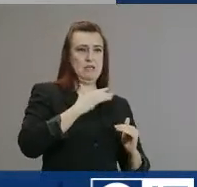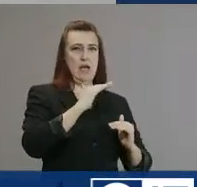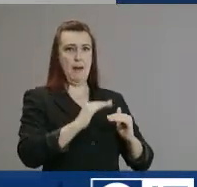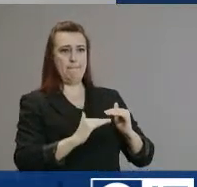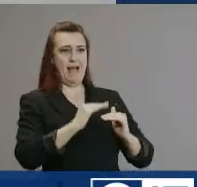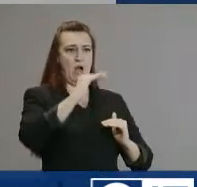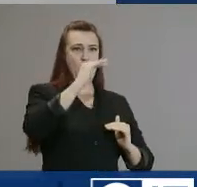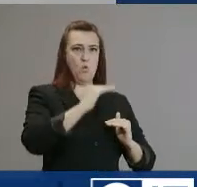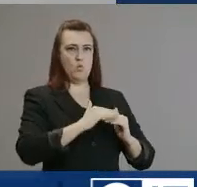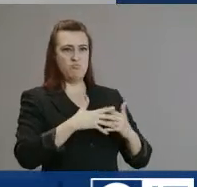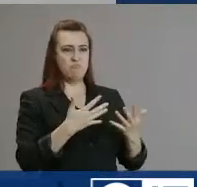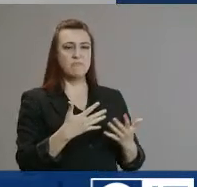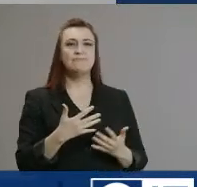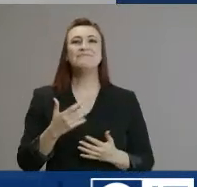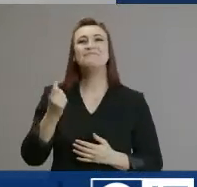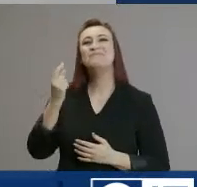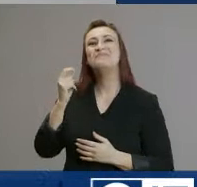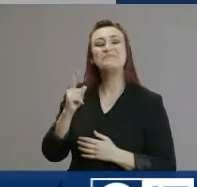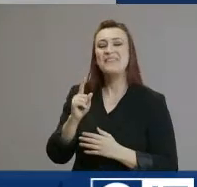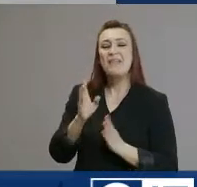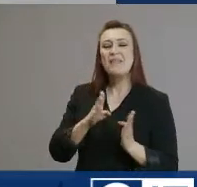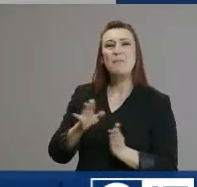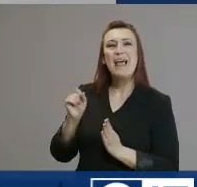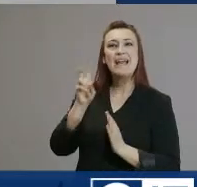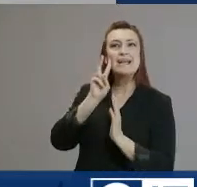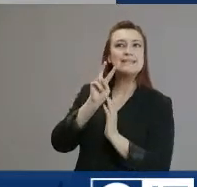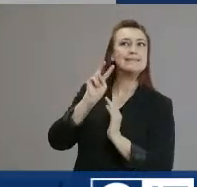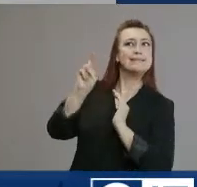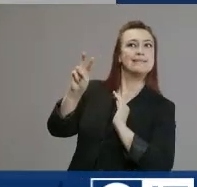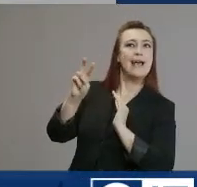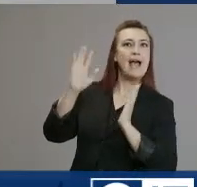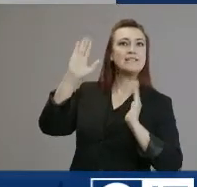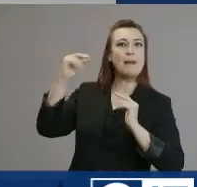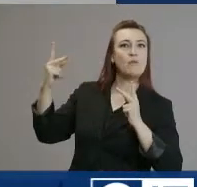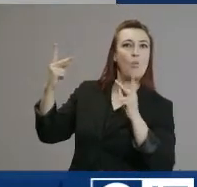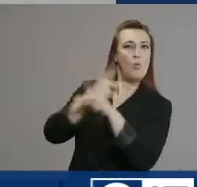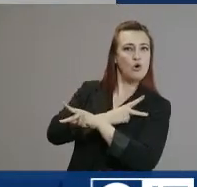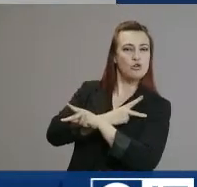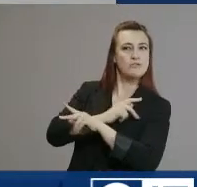worst. And you are prepared for.